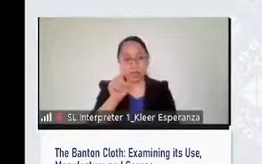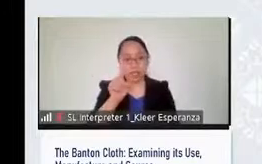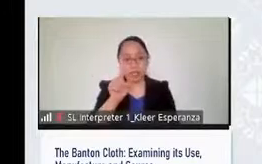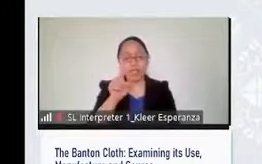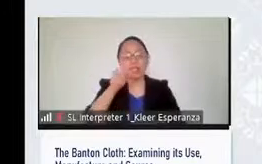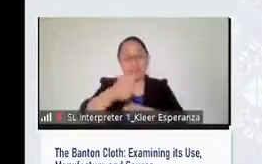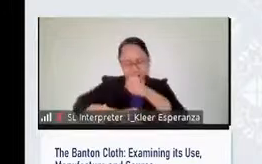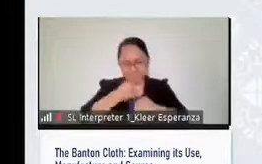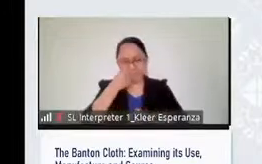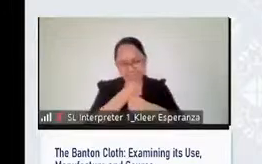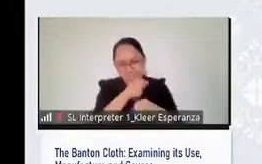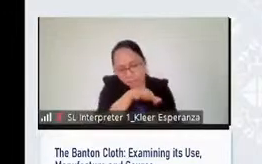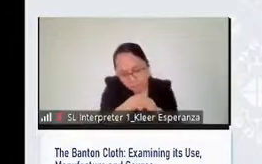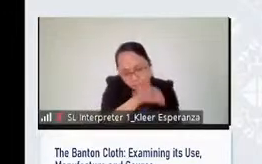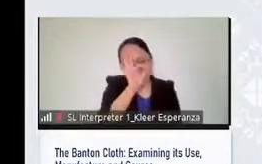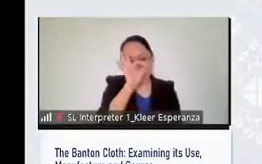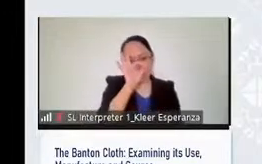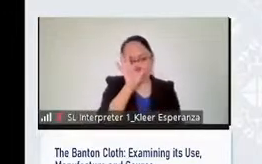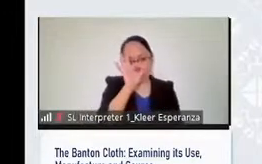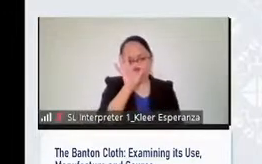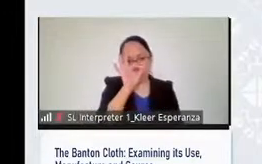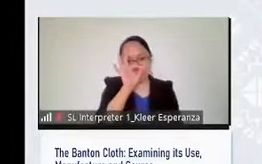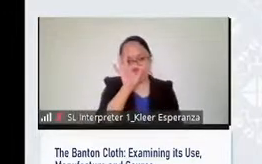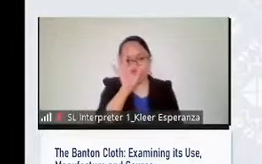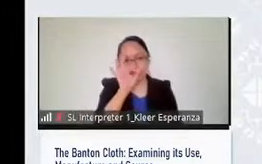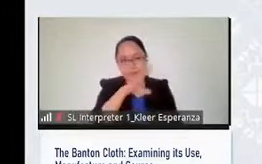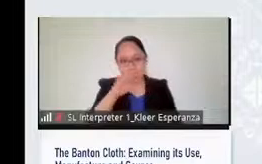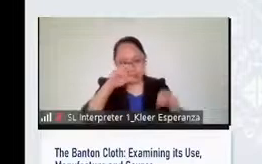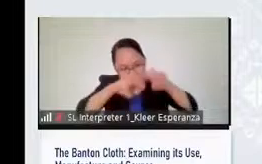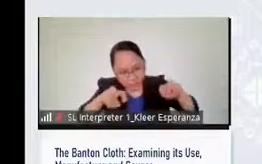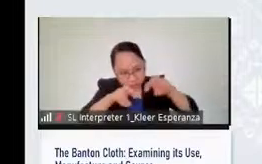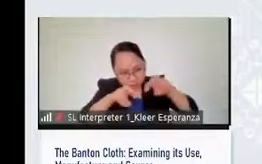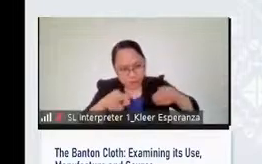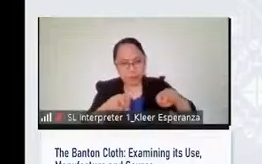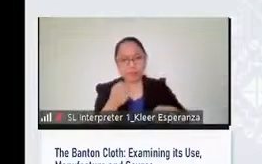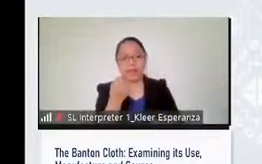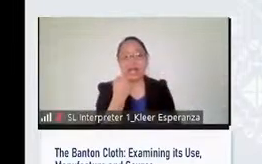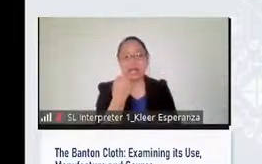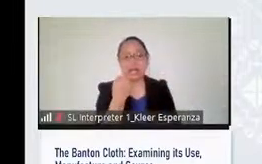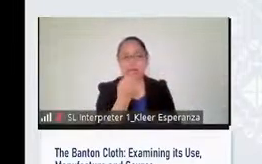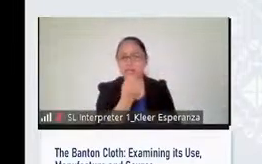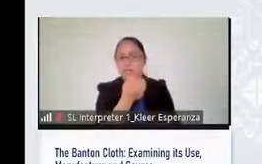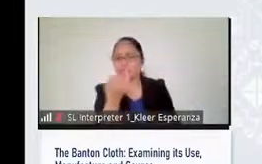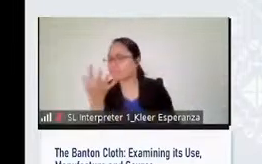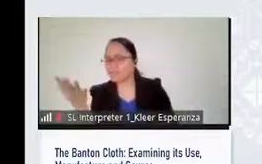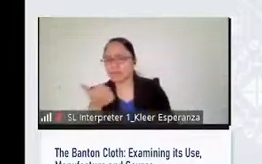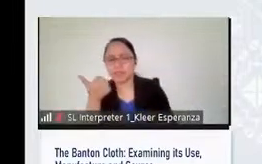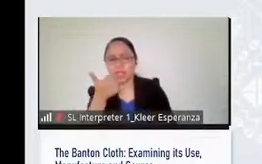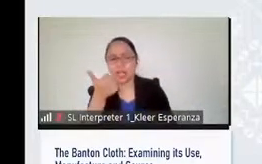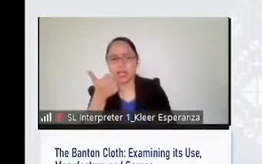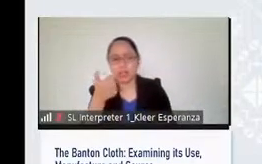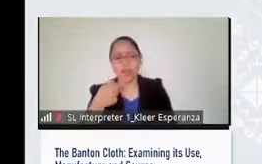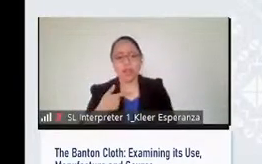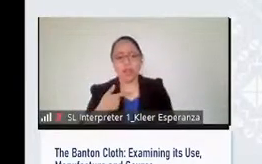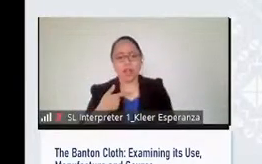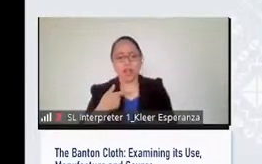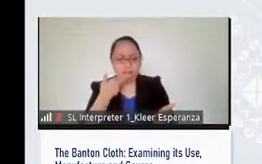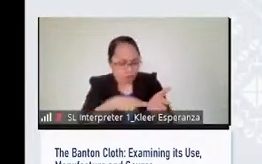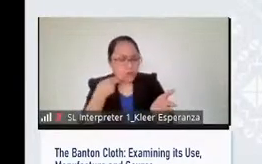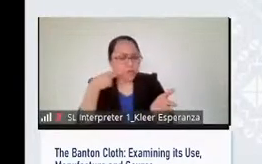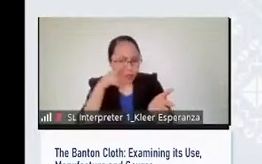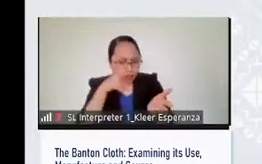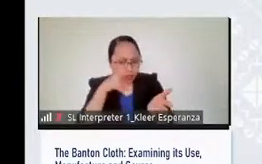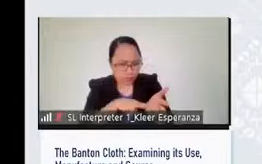for the excavated archaeological collection, and 11 as its numerical value in the archaeological specimen inventory record.